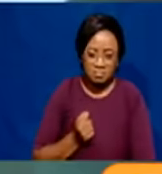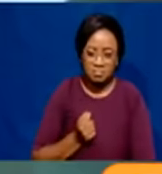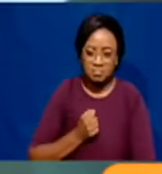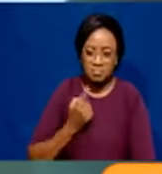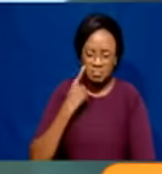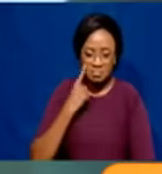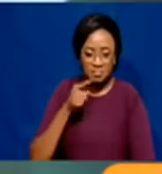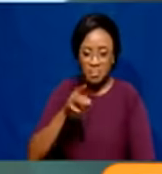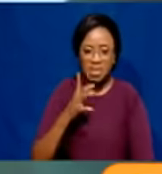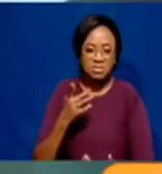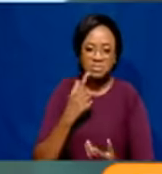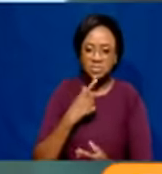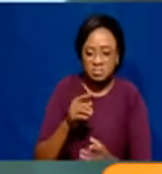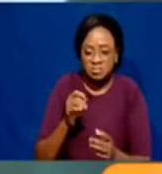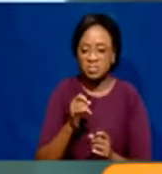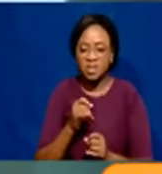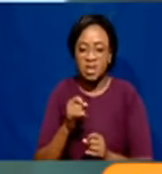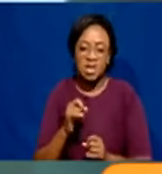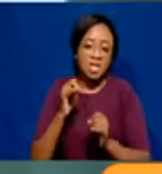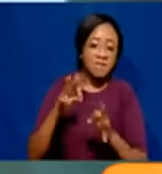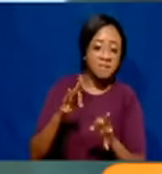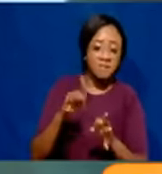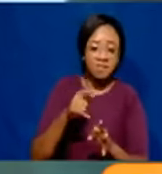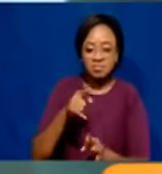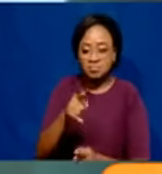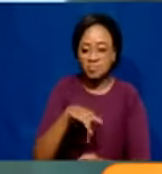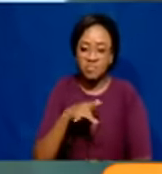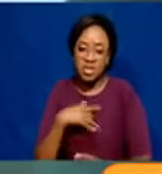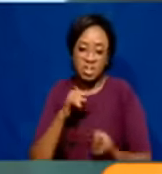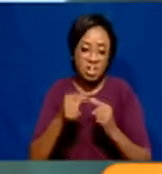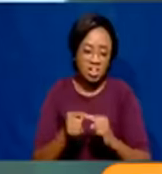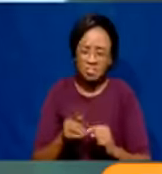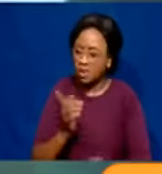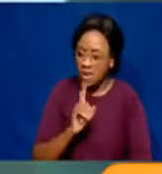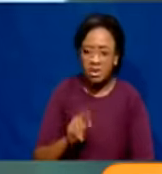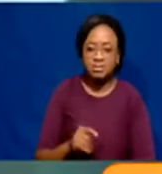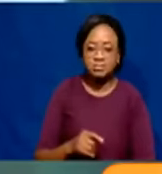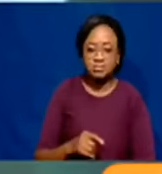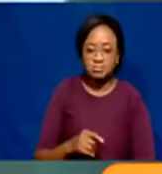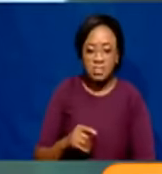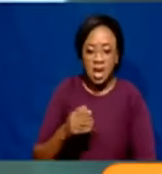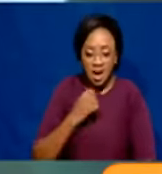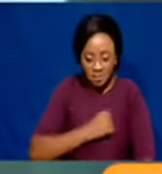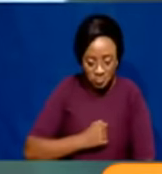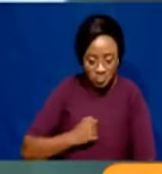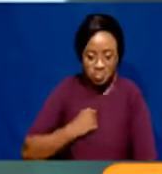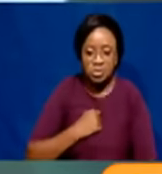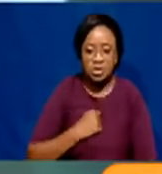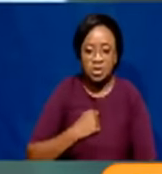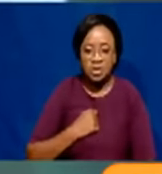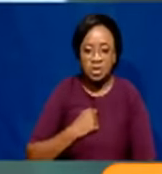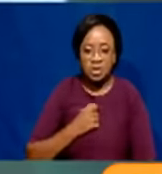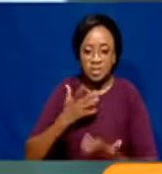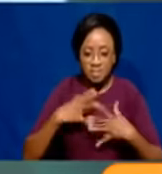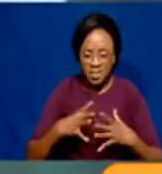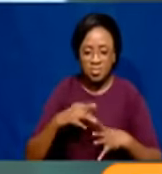not a conditional apology. She doesn't apologize if she offended people. She goes further to apologize to, quote,